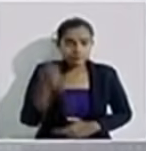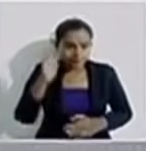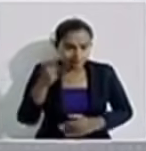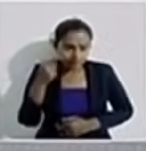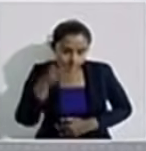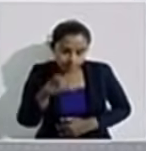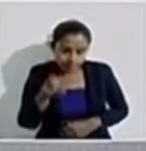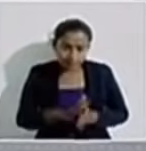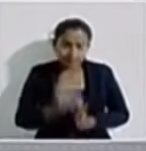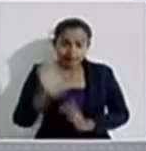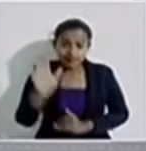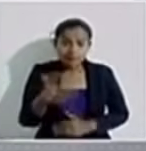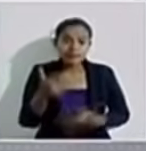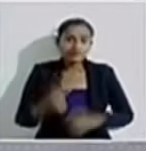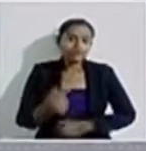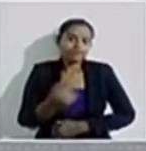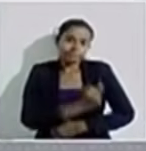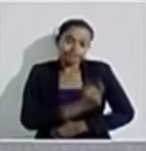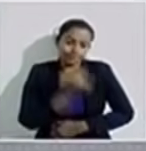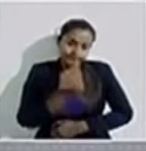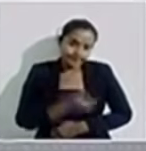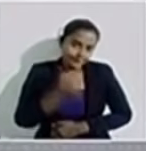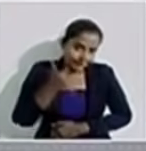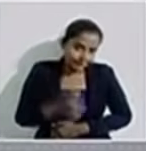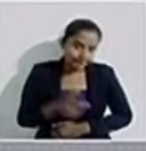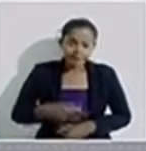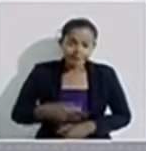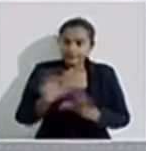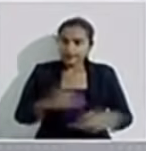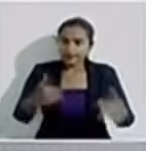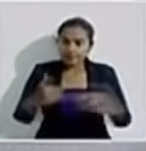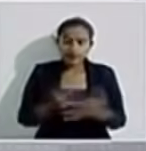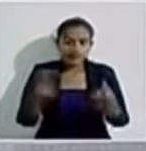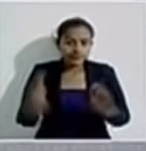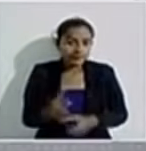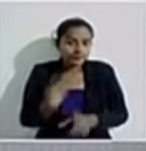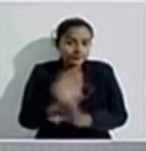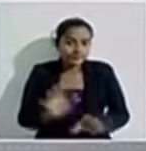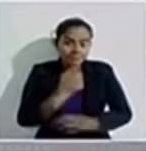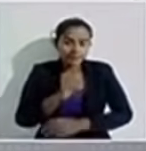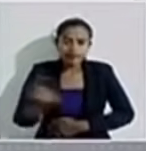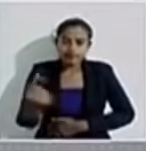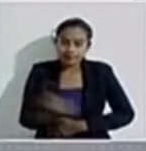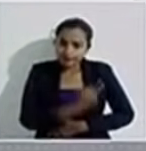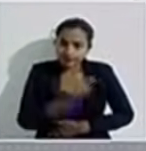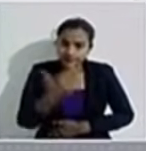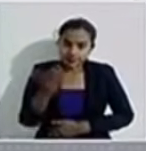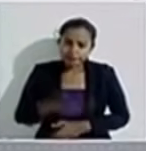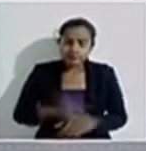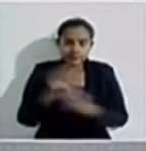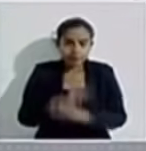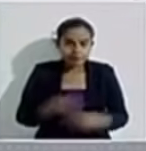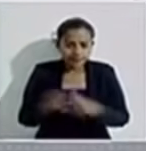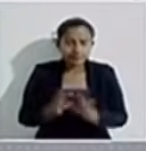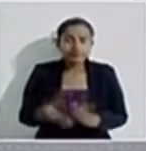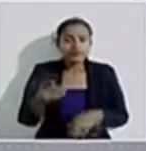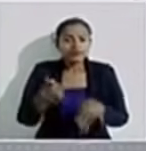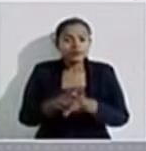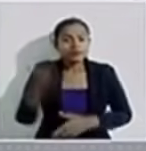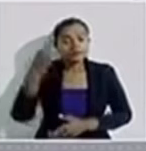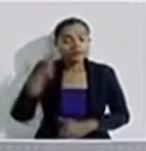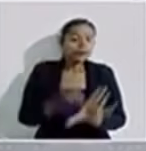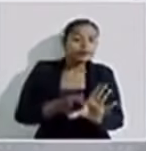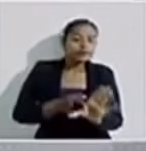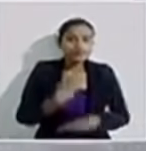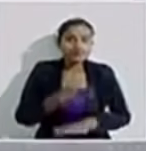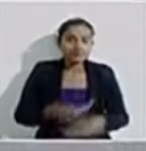and that this should never be rushed without taking time for critical analysis, more so in the younger age groups, especially the 12 to 15